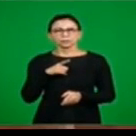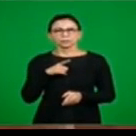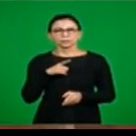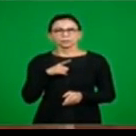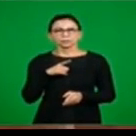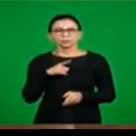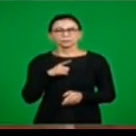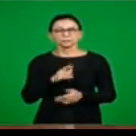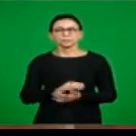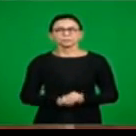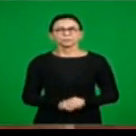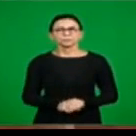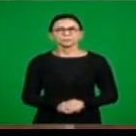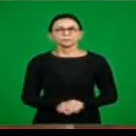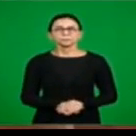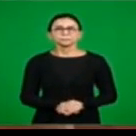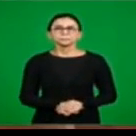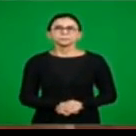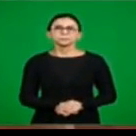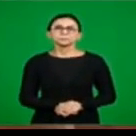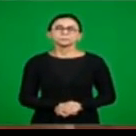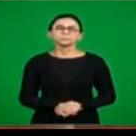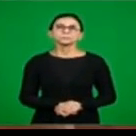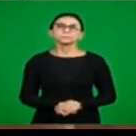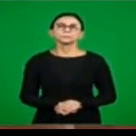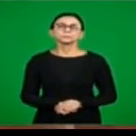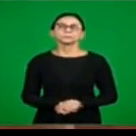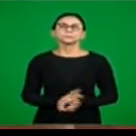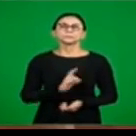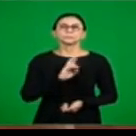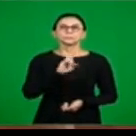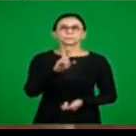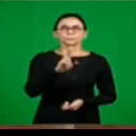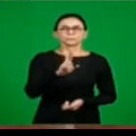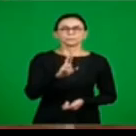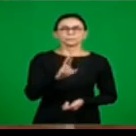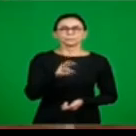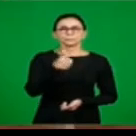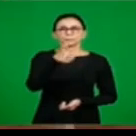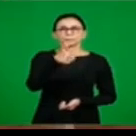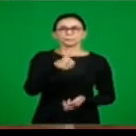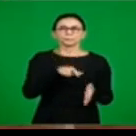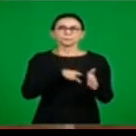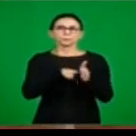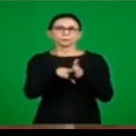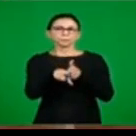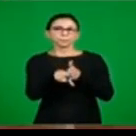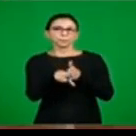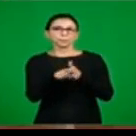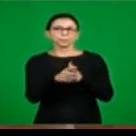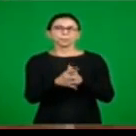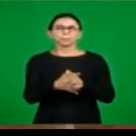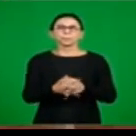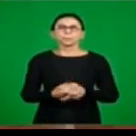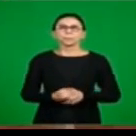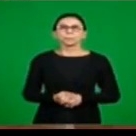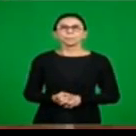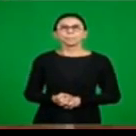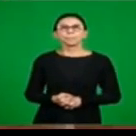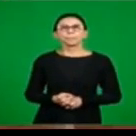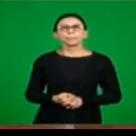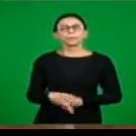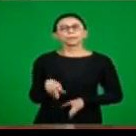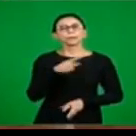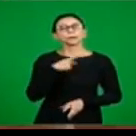have. So that's the answer of this first question. And inside of it, Pastor J.D.T.